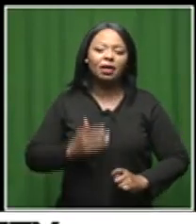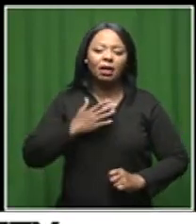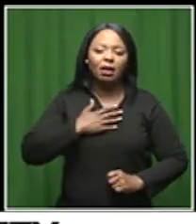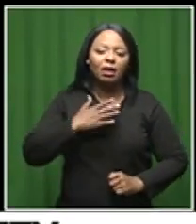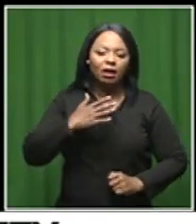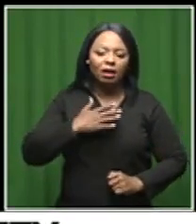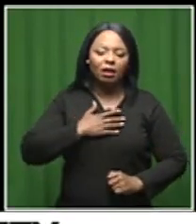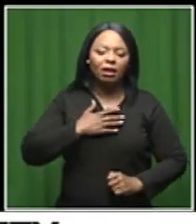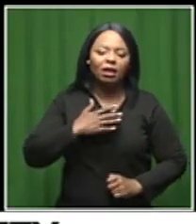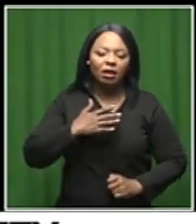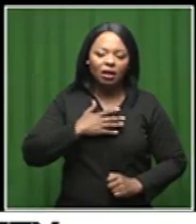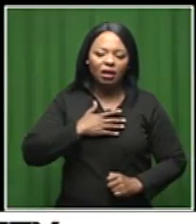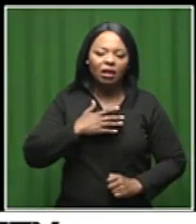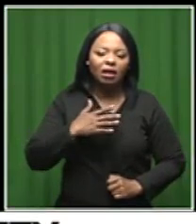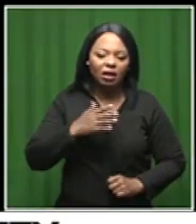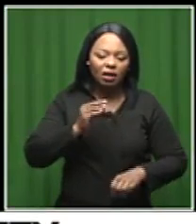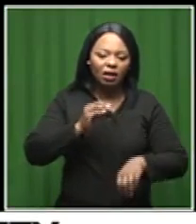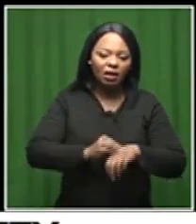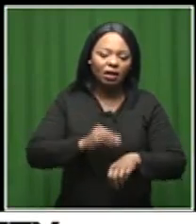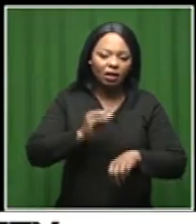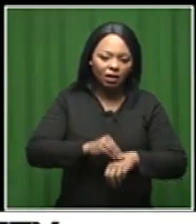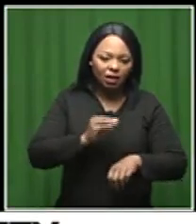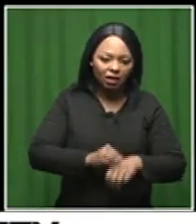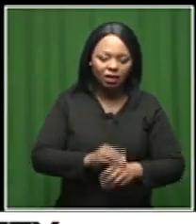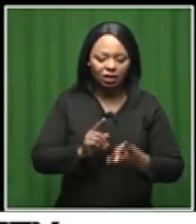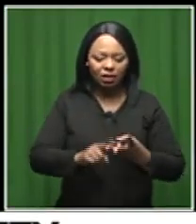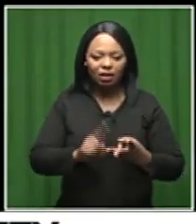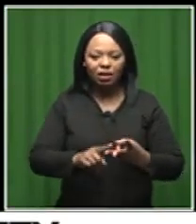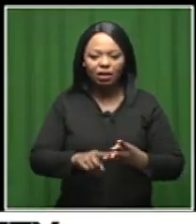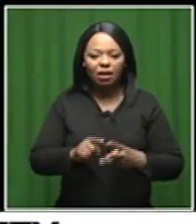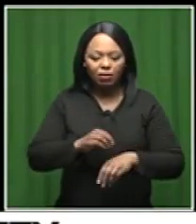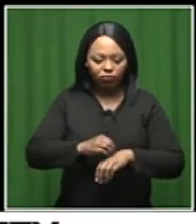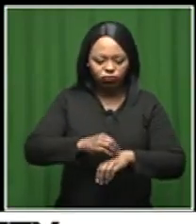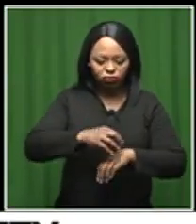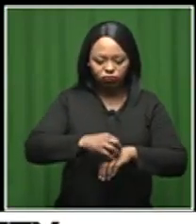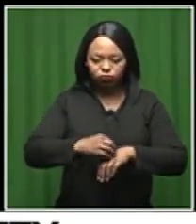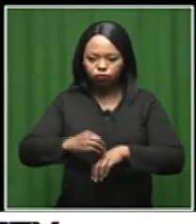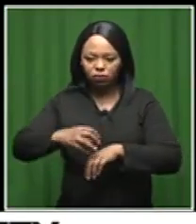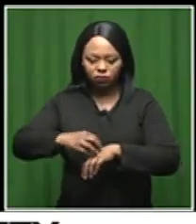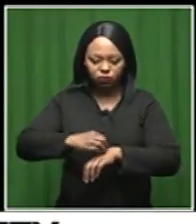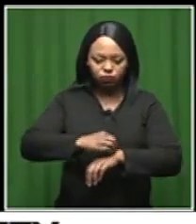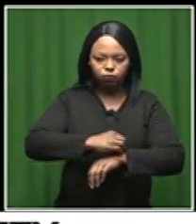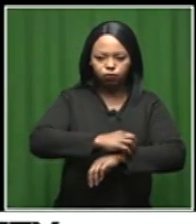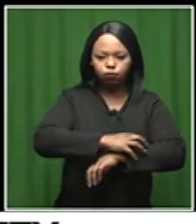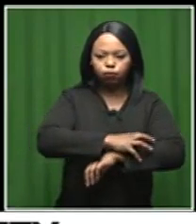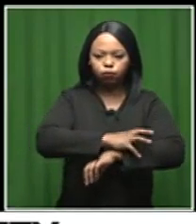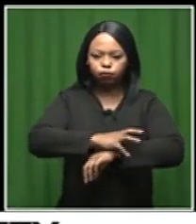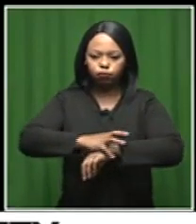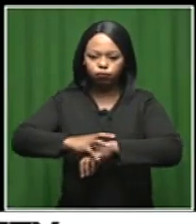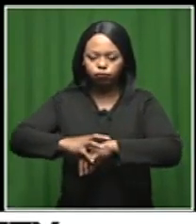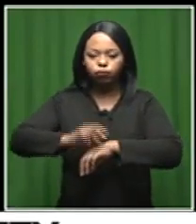being pale, having various bruises. Myelomas can present with bone pain